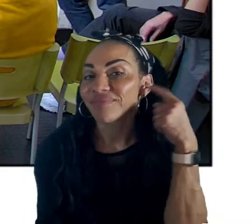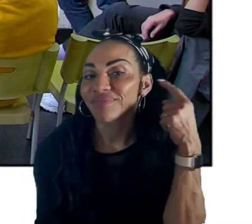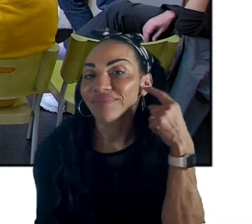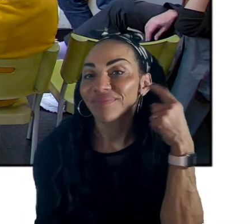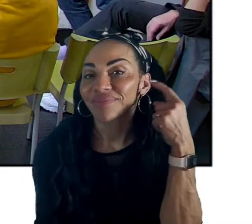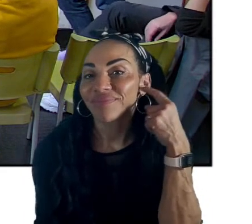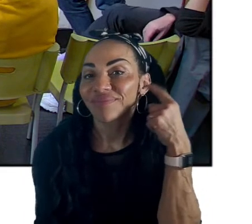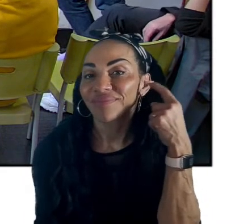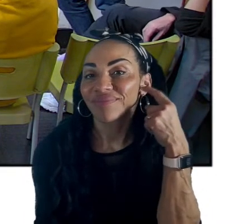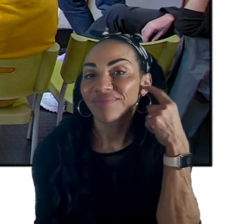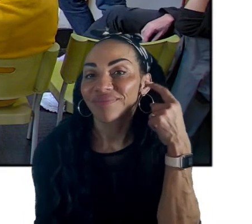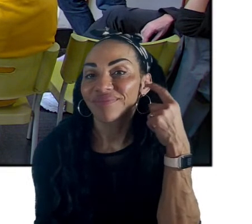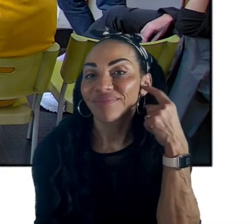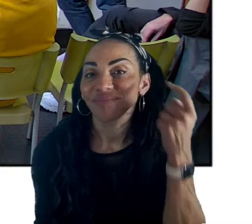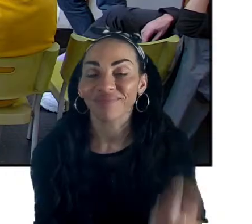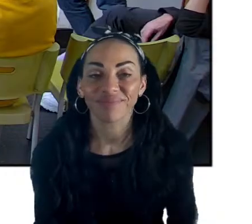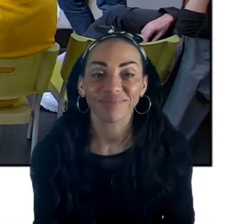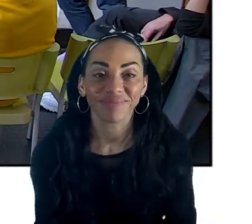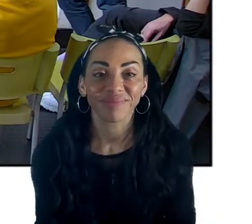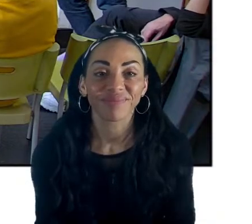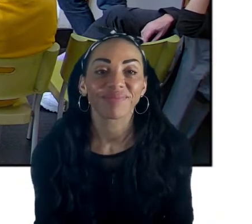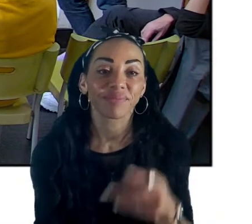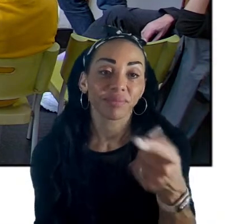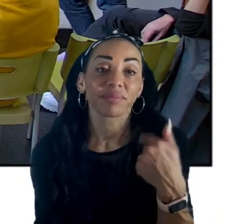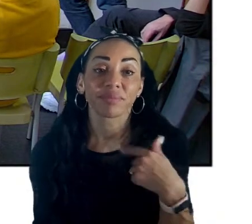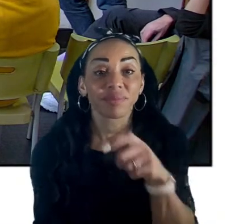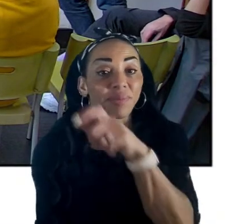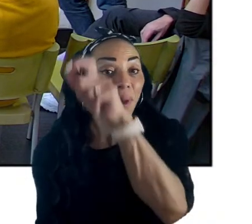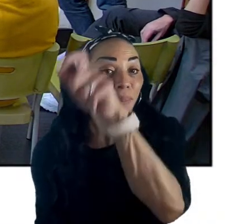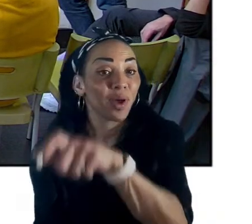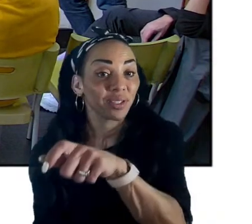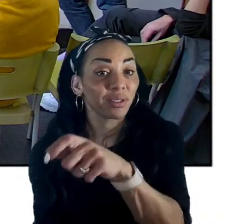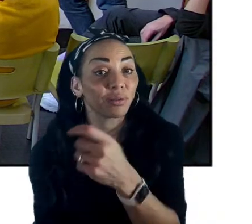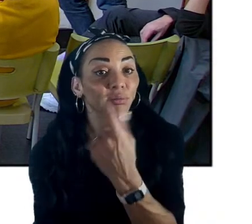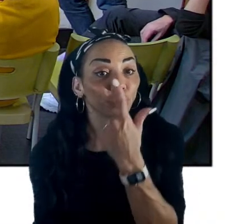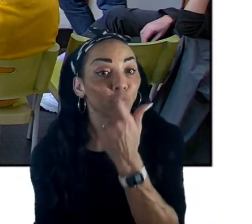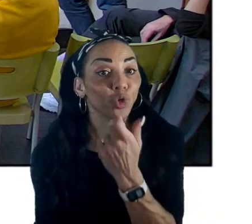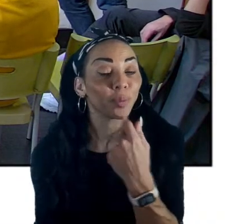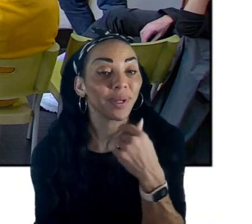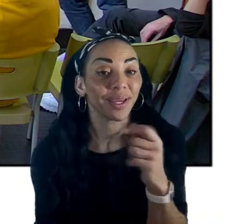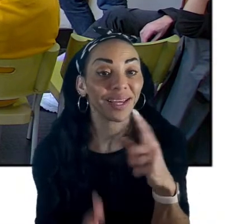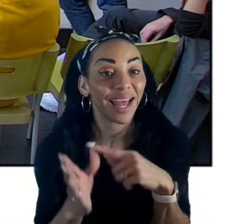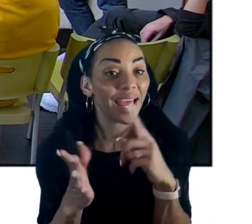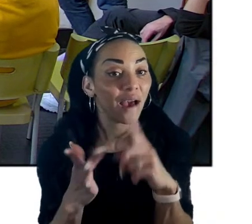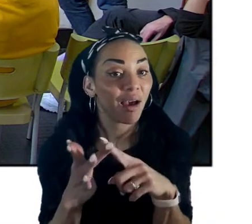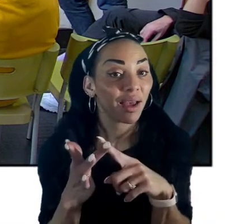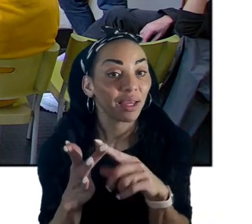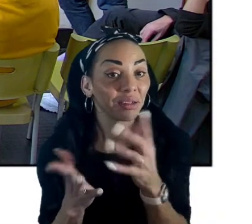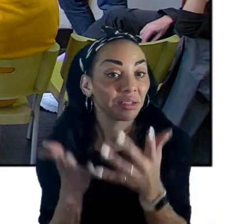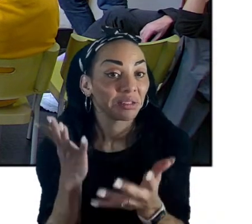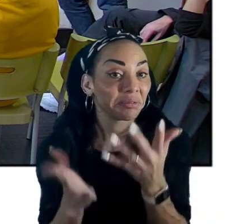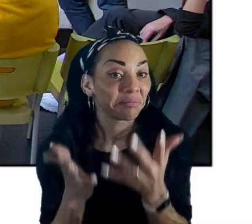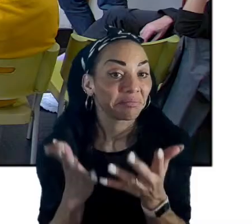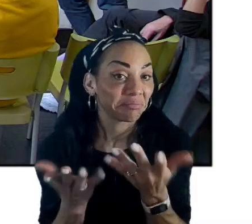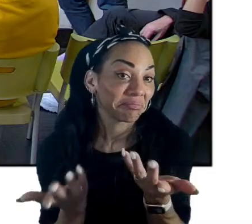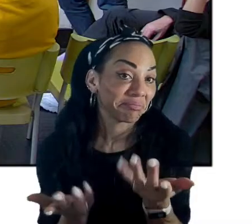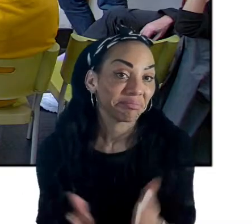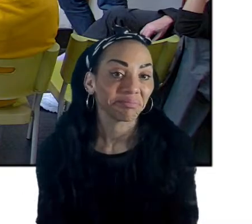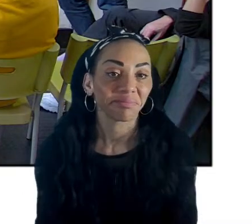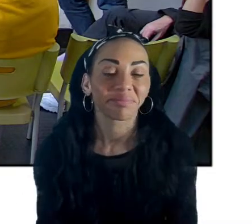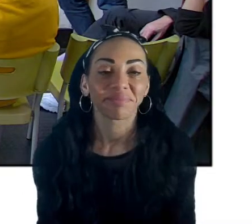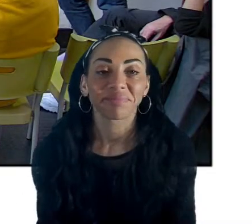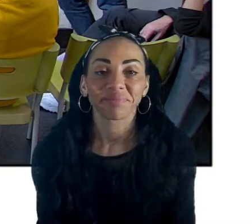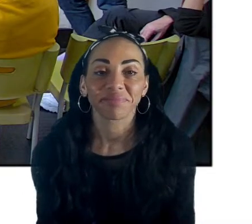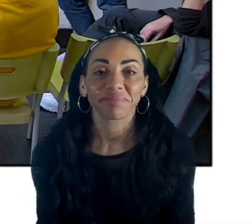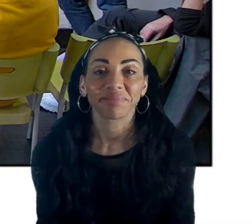the participants could be an AI, whether someone notices at the end or not. Yeah, I guess the